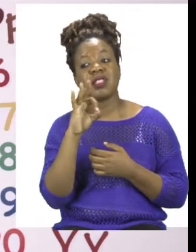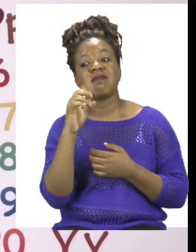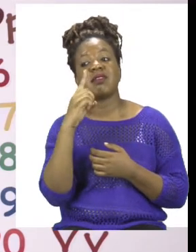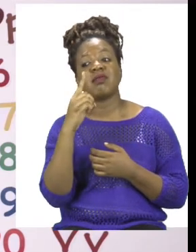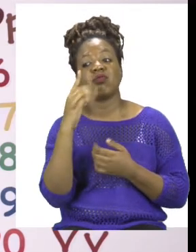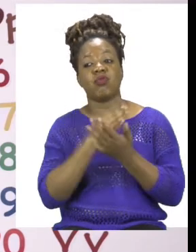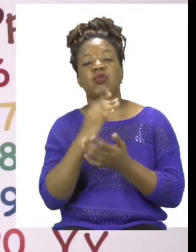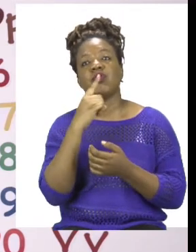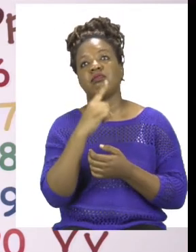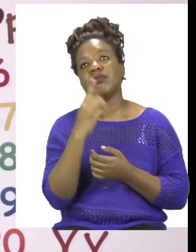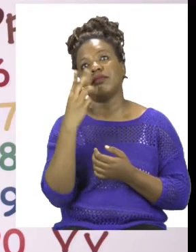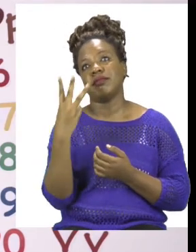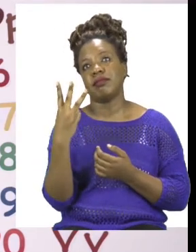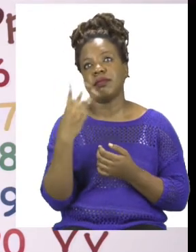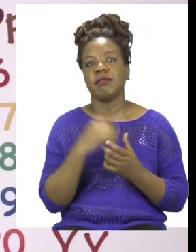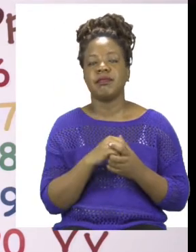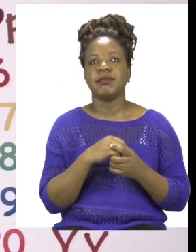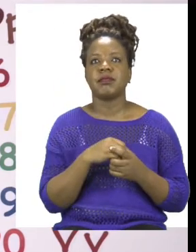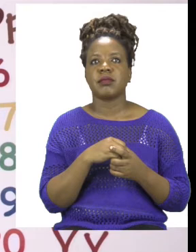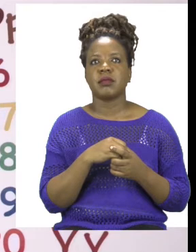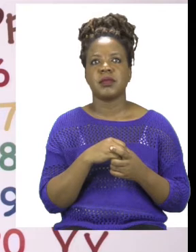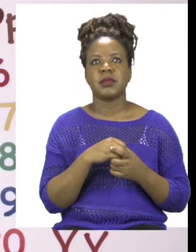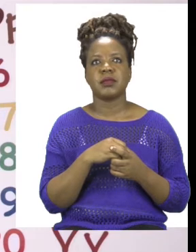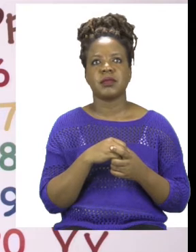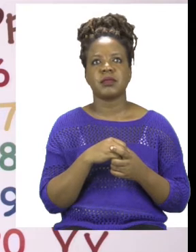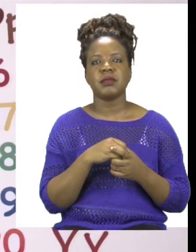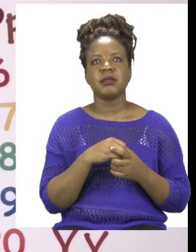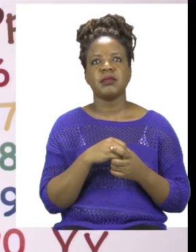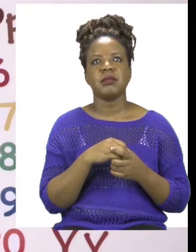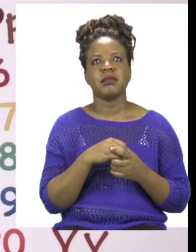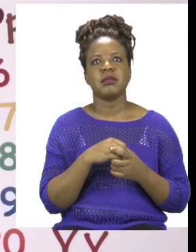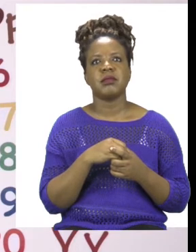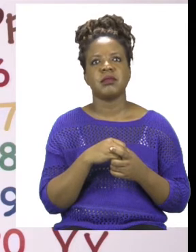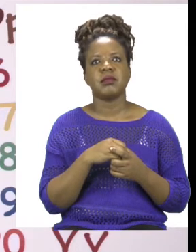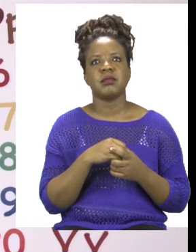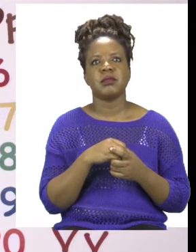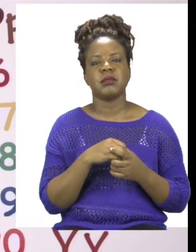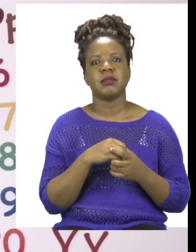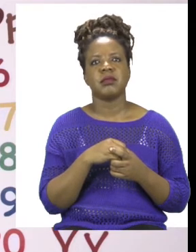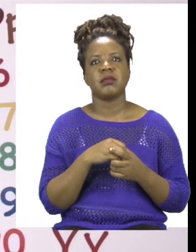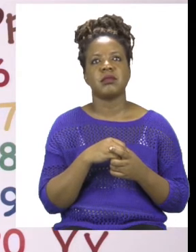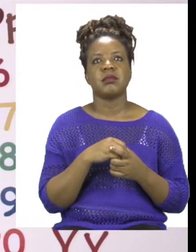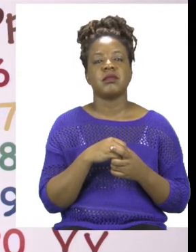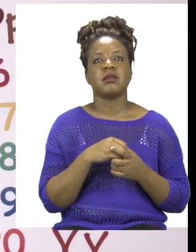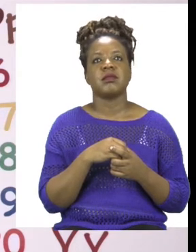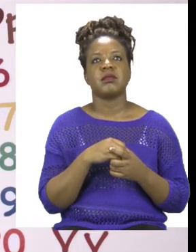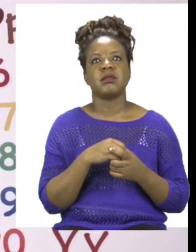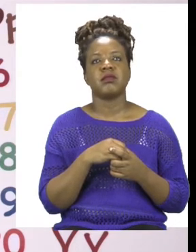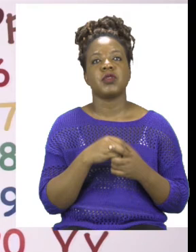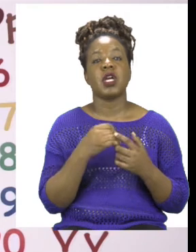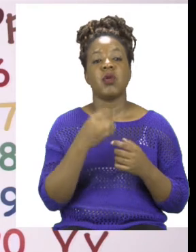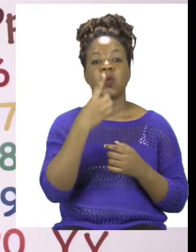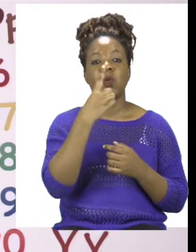have 19 and we're taking away 6, we should get 13. Again, we have our 6 counters and this time